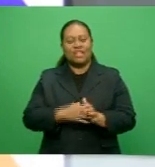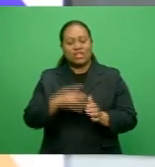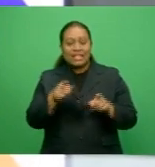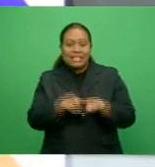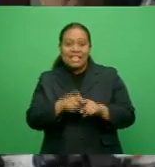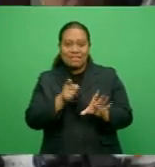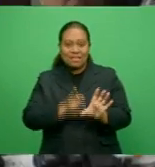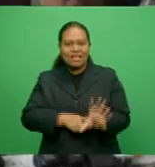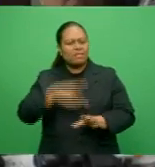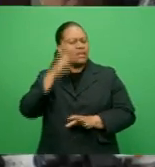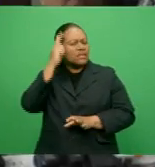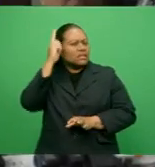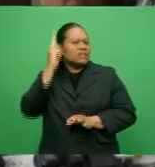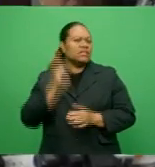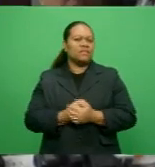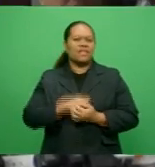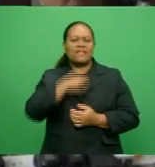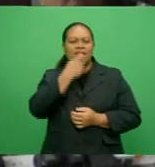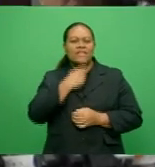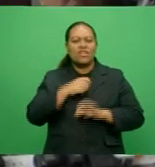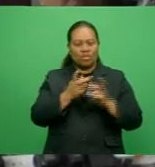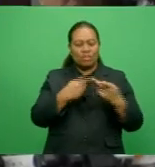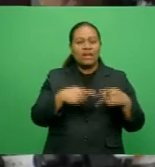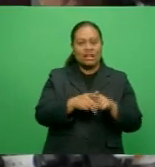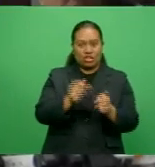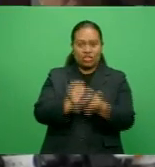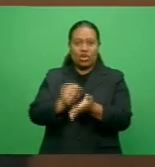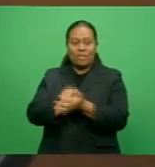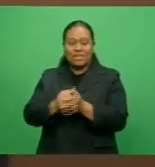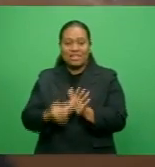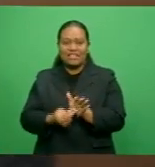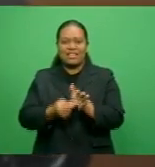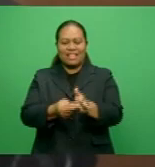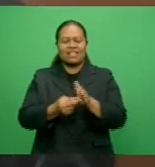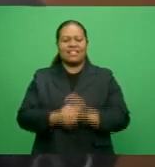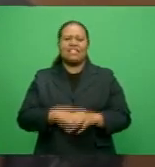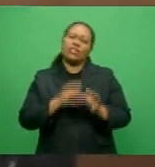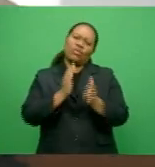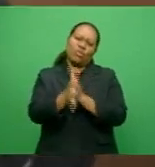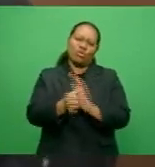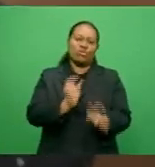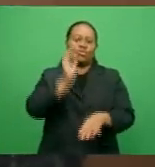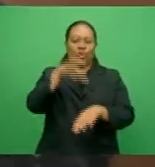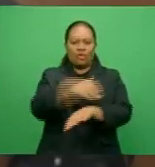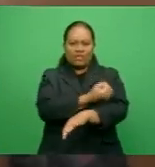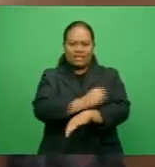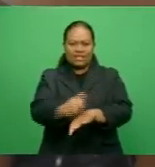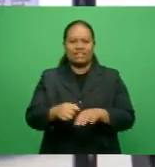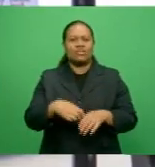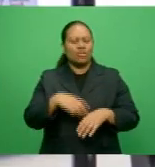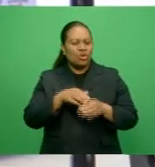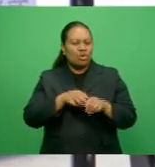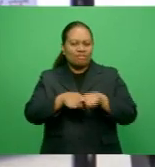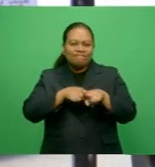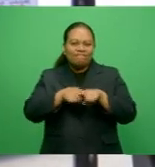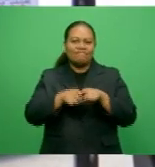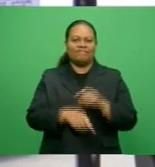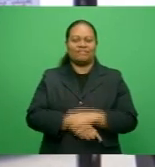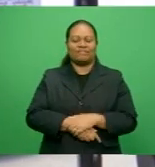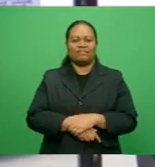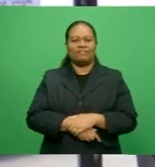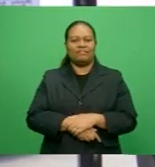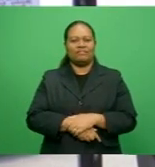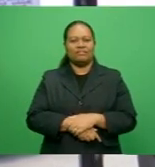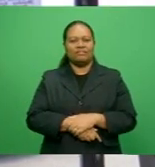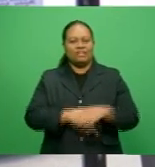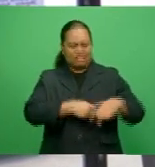been cutting hair at a few local salons in Nandi and even went overseas to learn the trade. I give all my heart